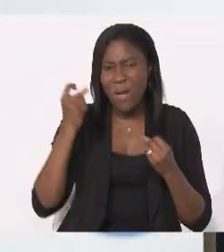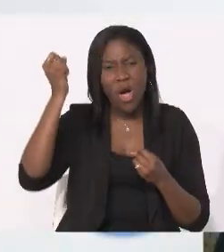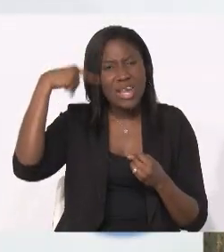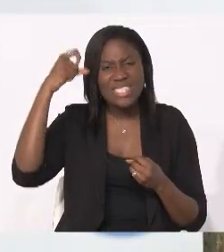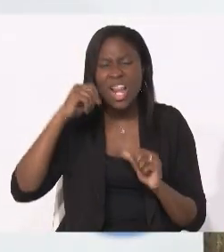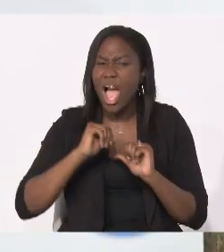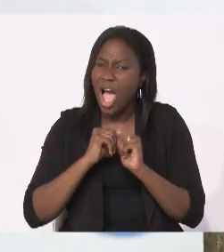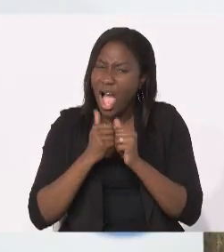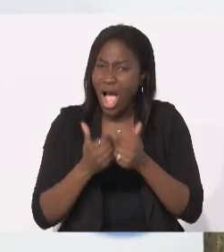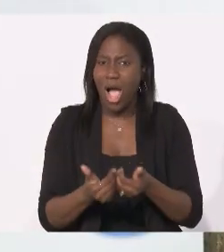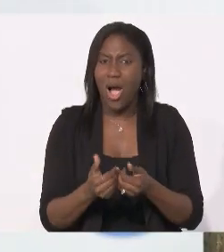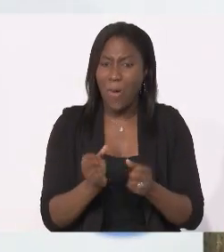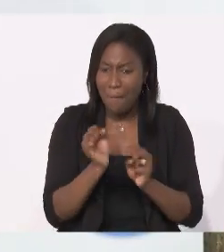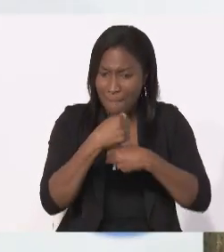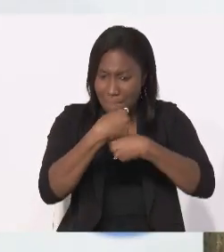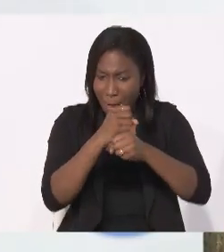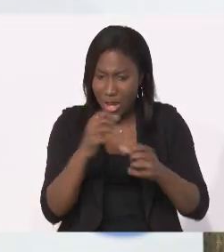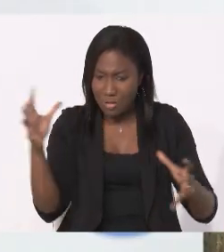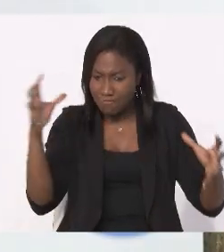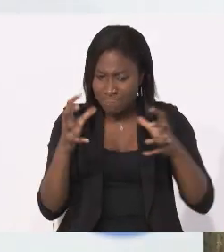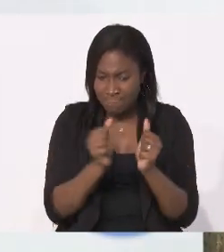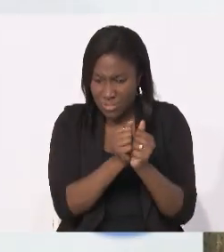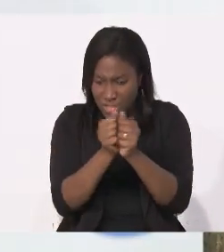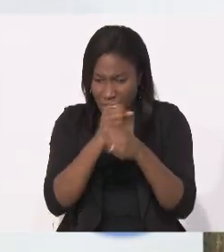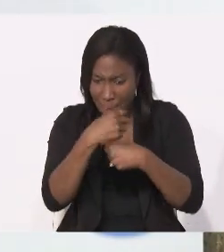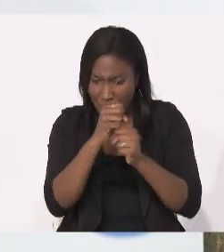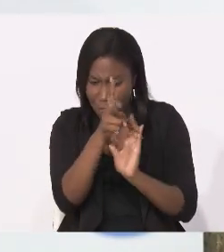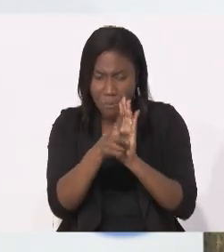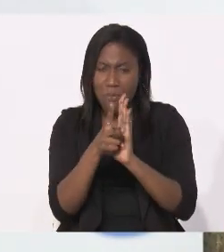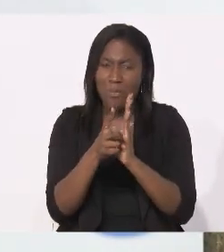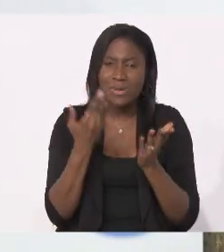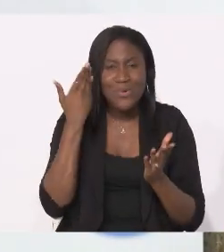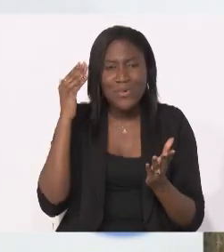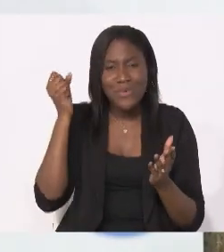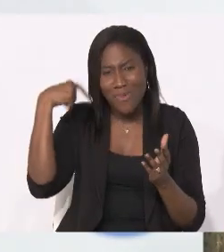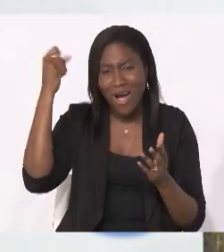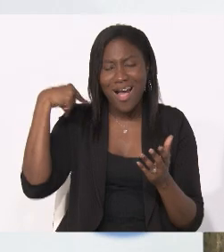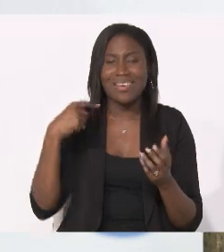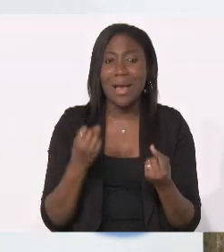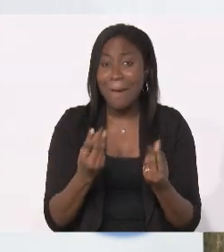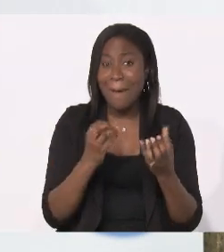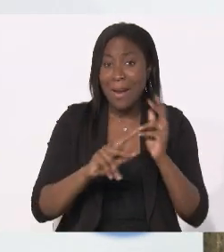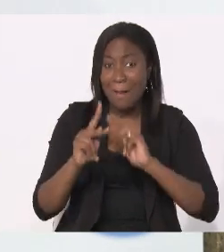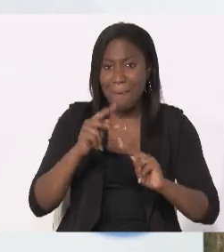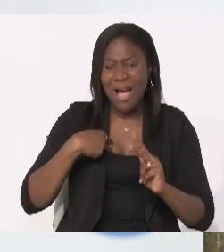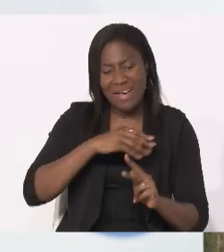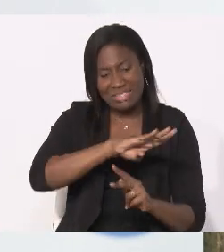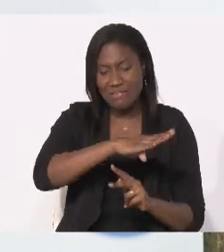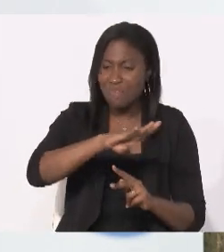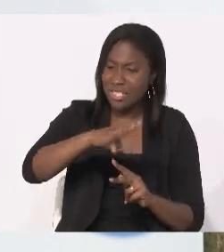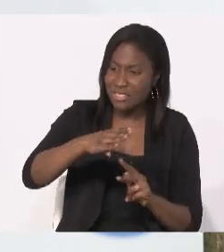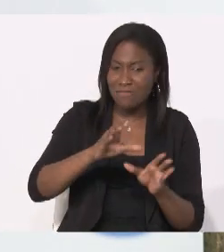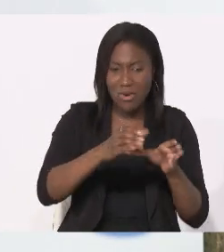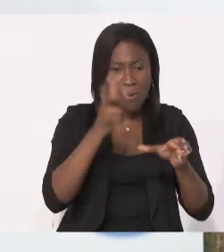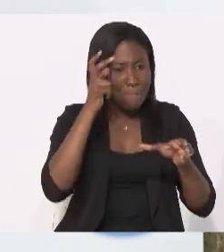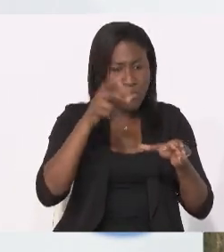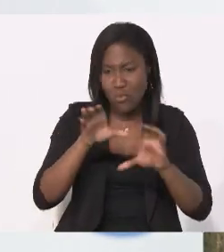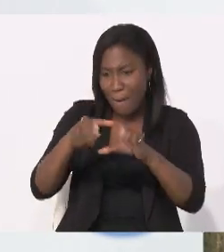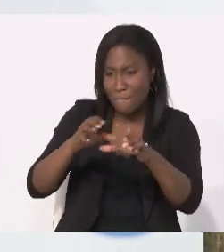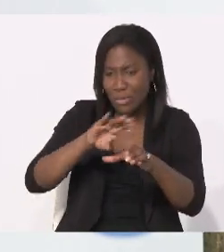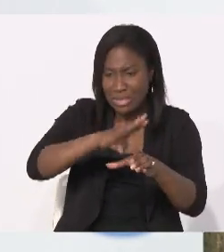this is where we come from, you know, to put that mark on the film and television